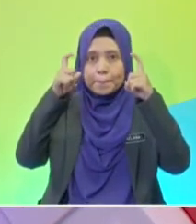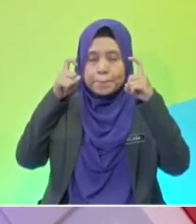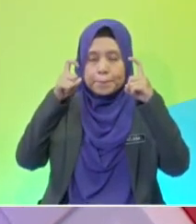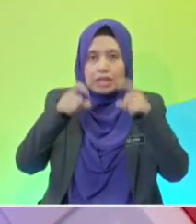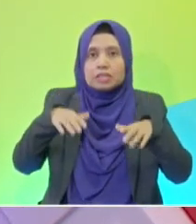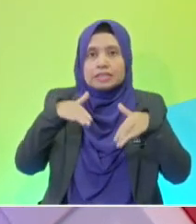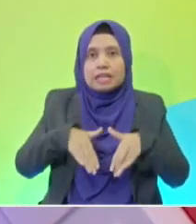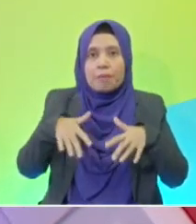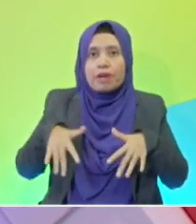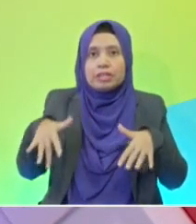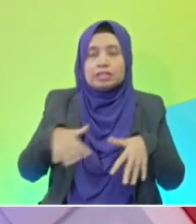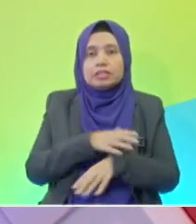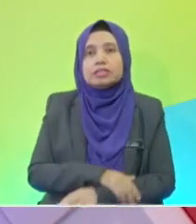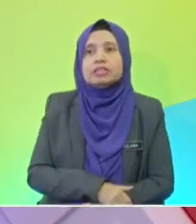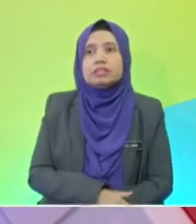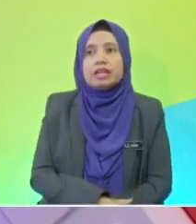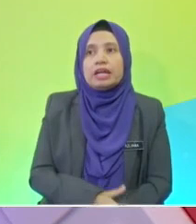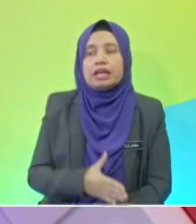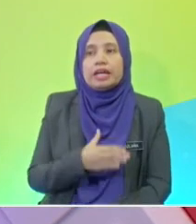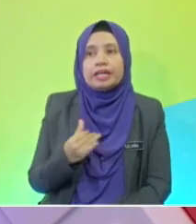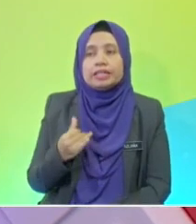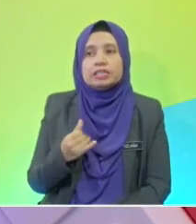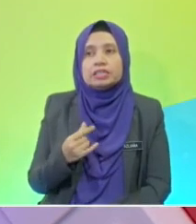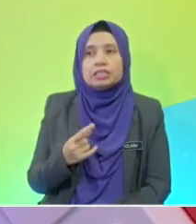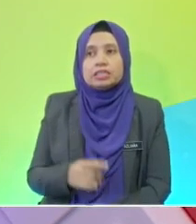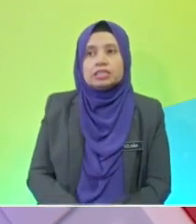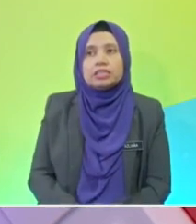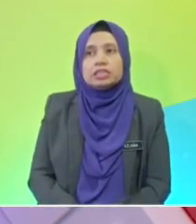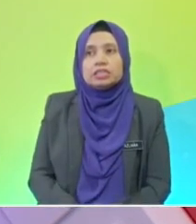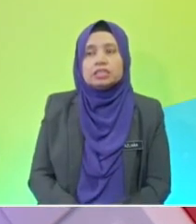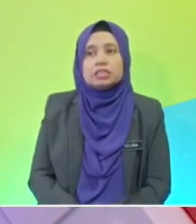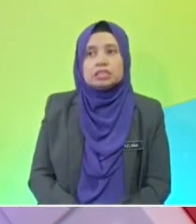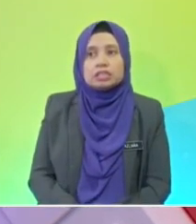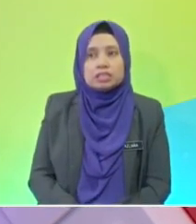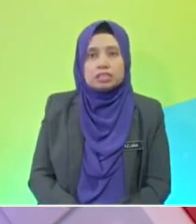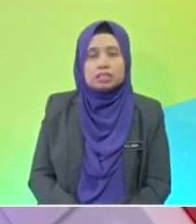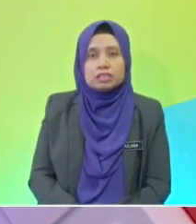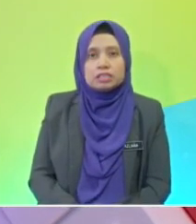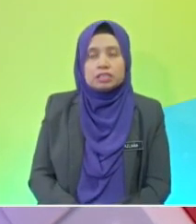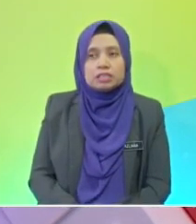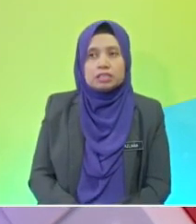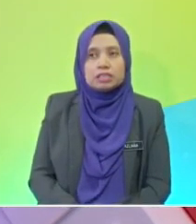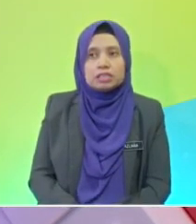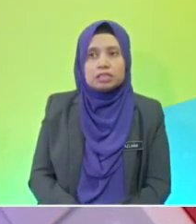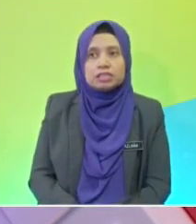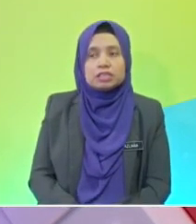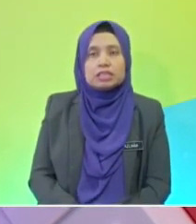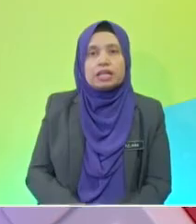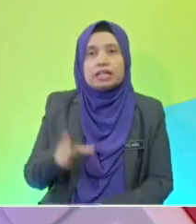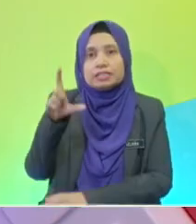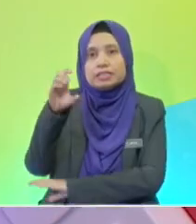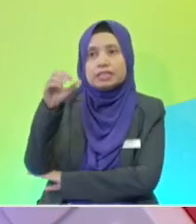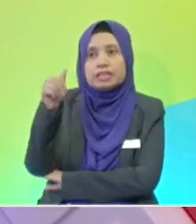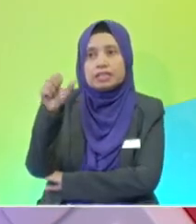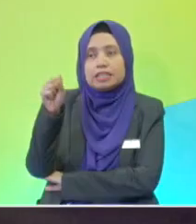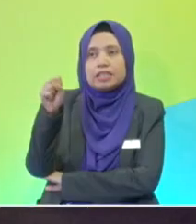typewriter, telephone. Okay. And one more was what was the second one? Okay, sorry. It's the cassette.